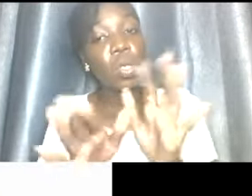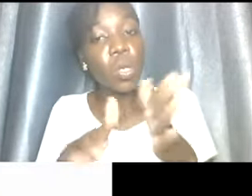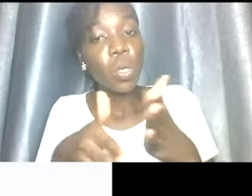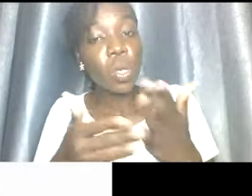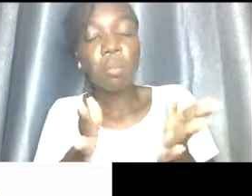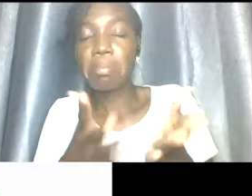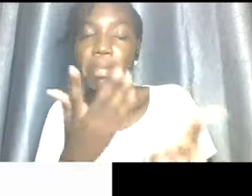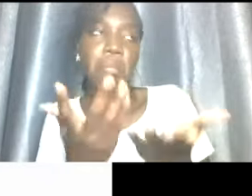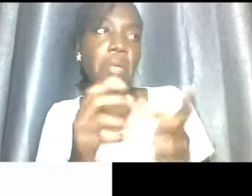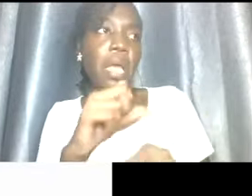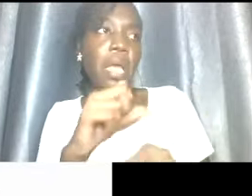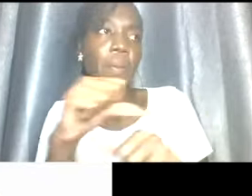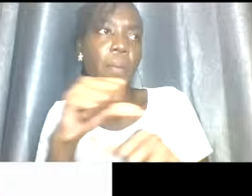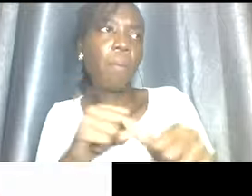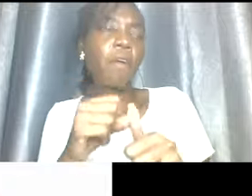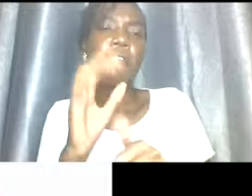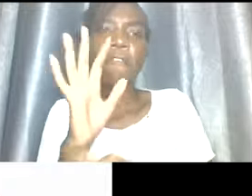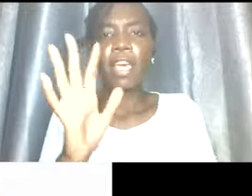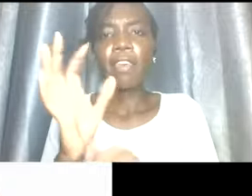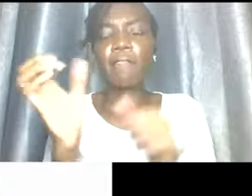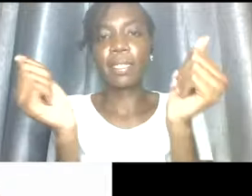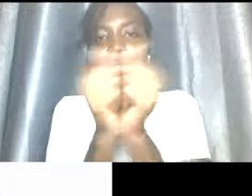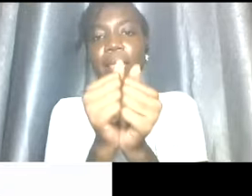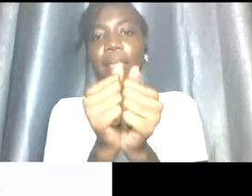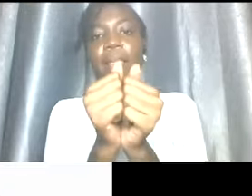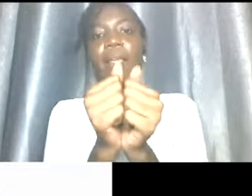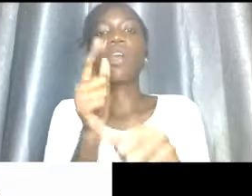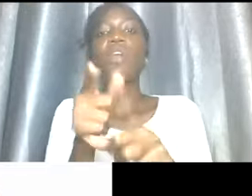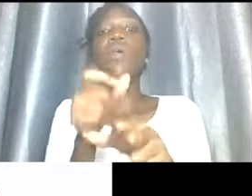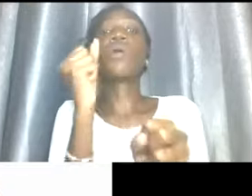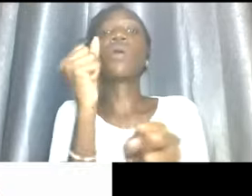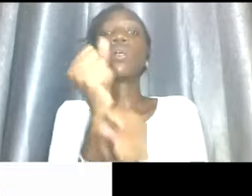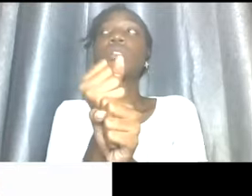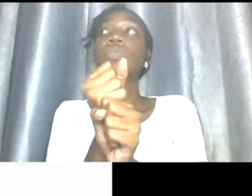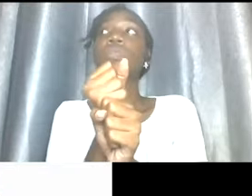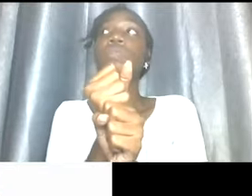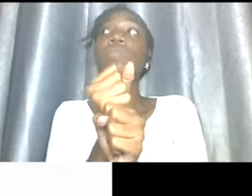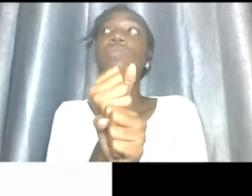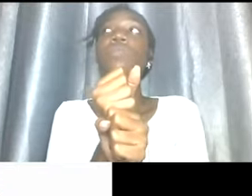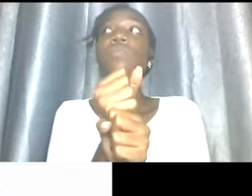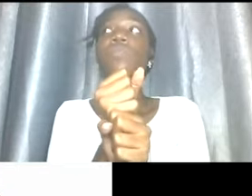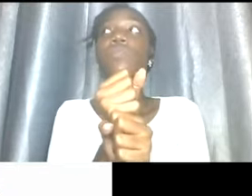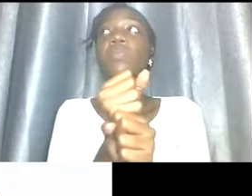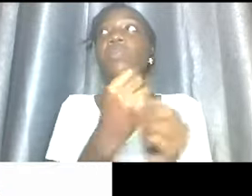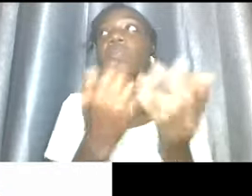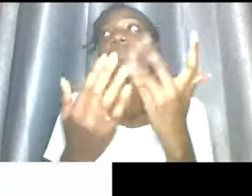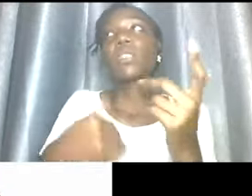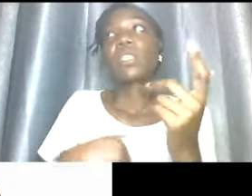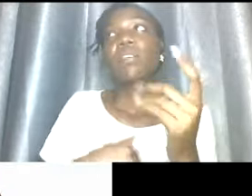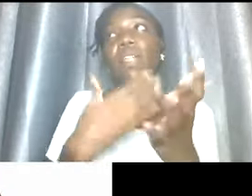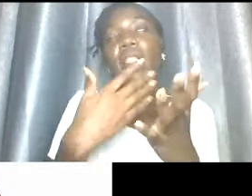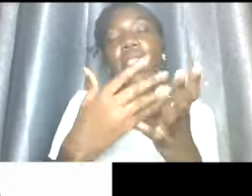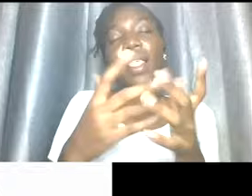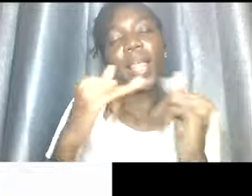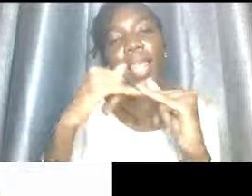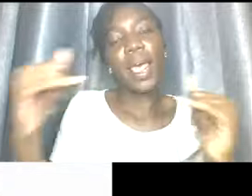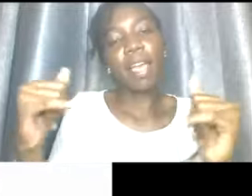5 to 10 different things that you are able to offer, whether it's in a product line or type of